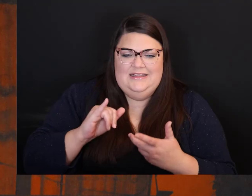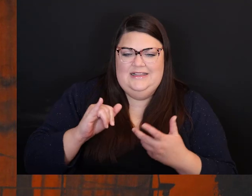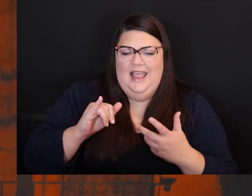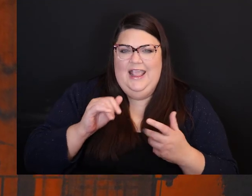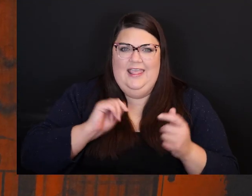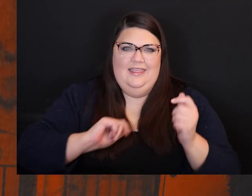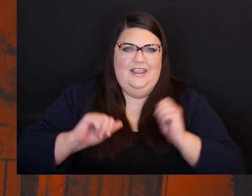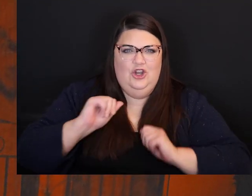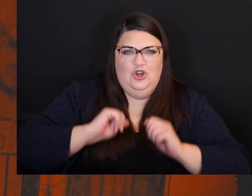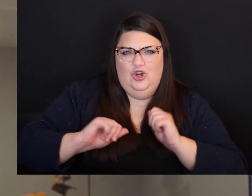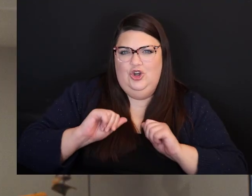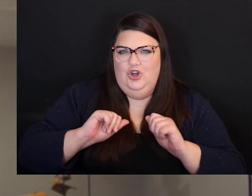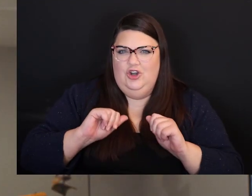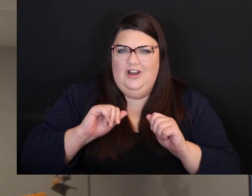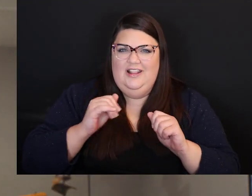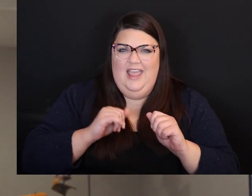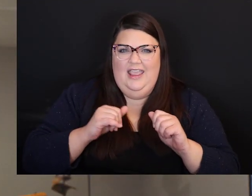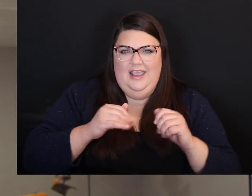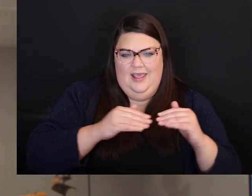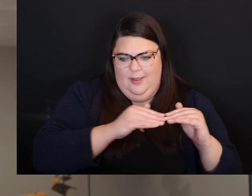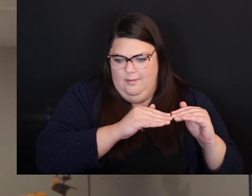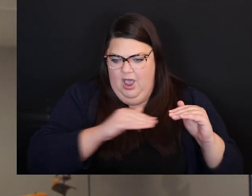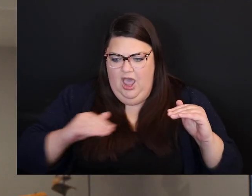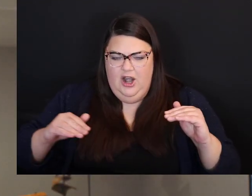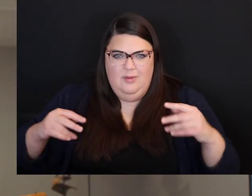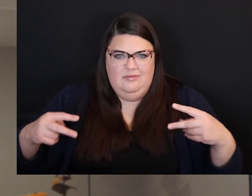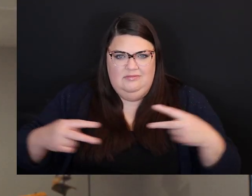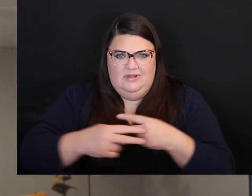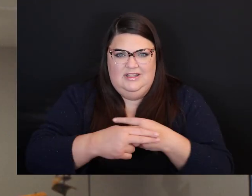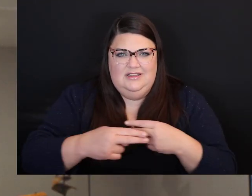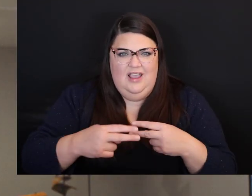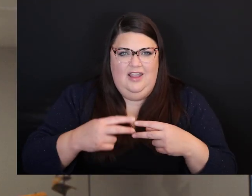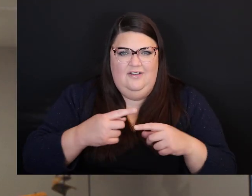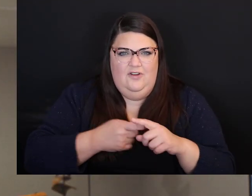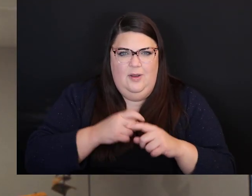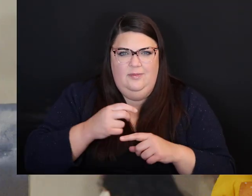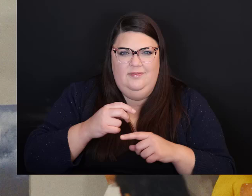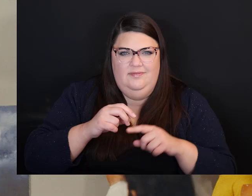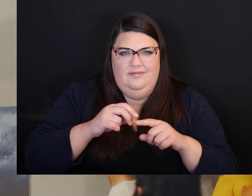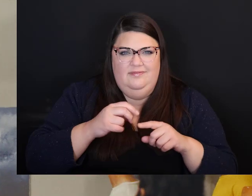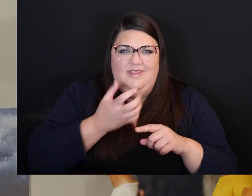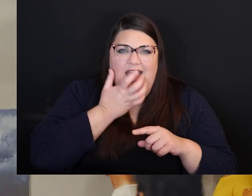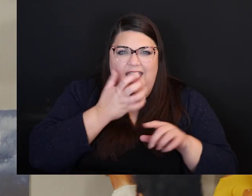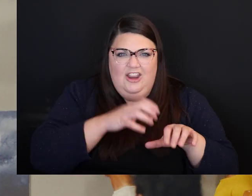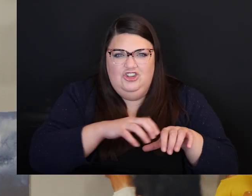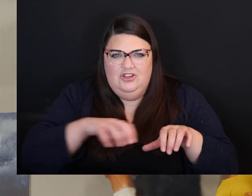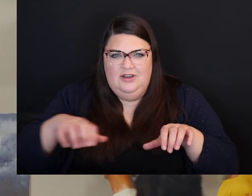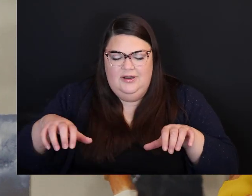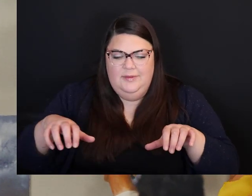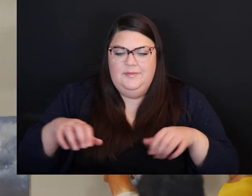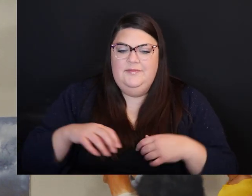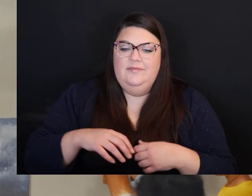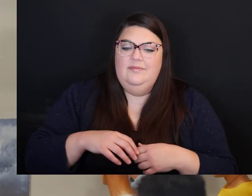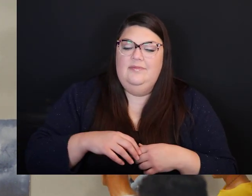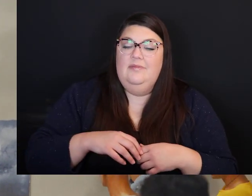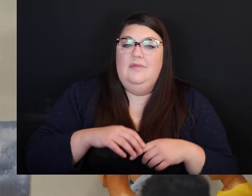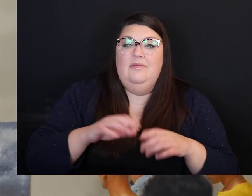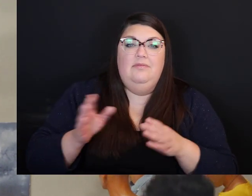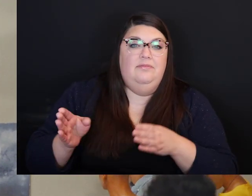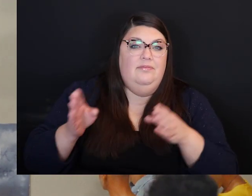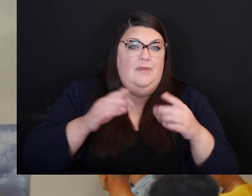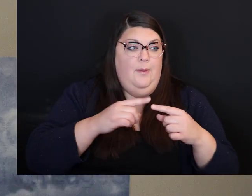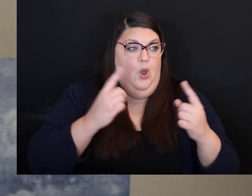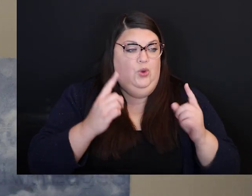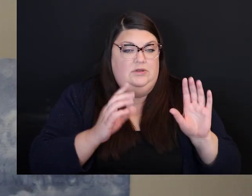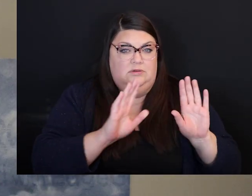quite theatrical, with the hedge sort of cutting the very bottom of the frame of the photograph. Posing that photograph is an image that